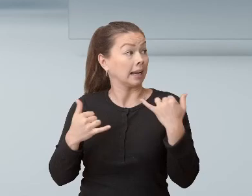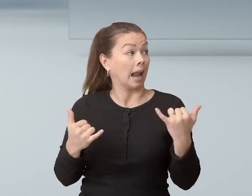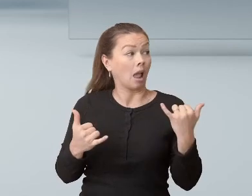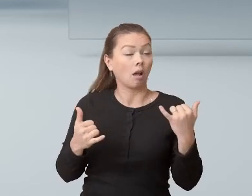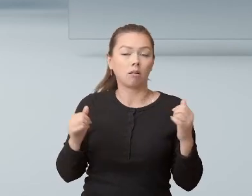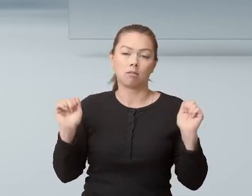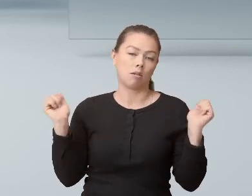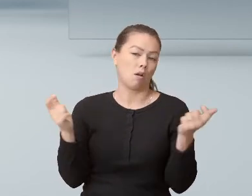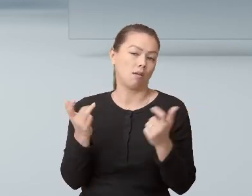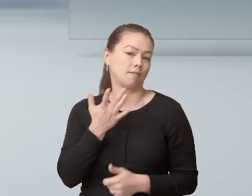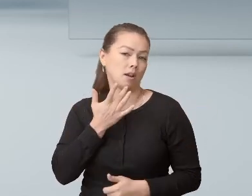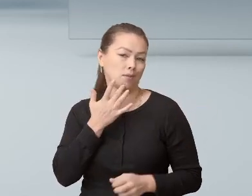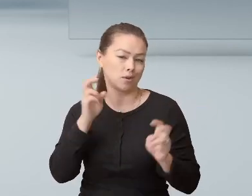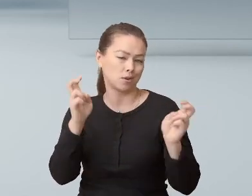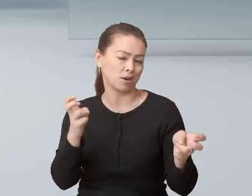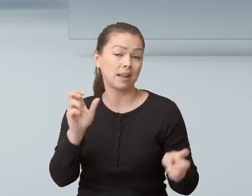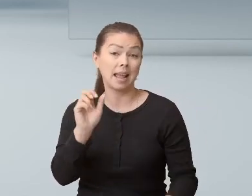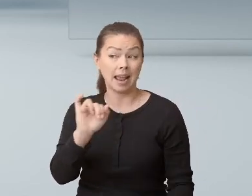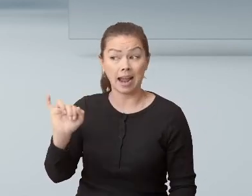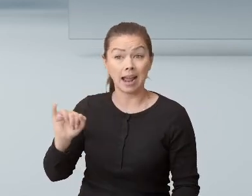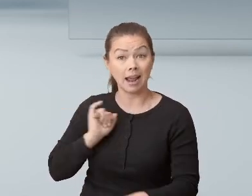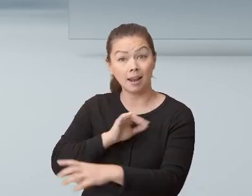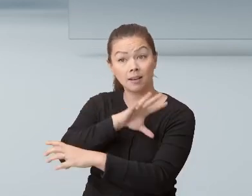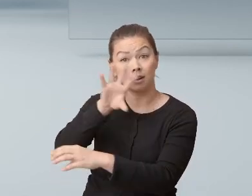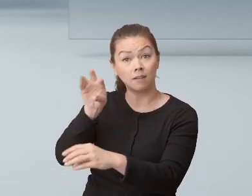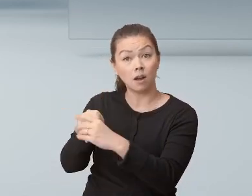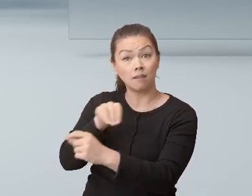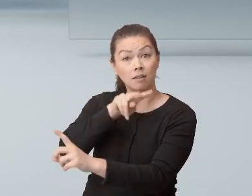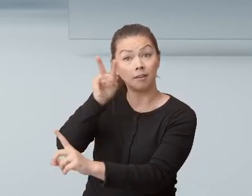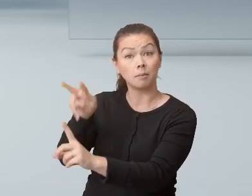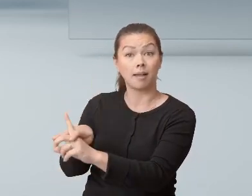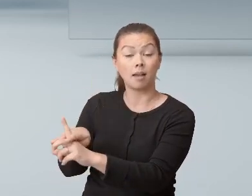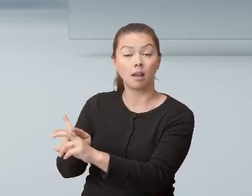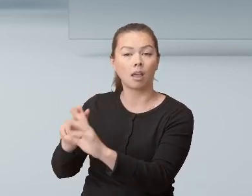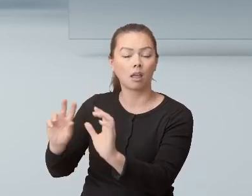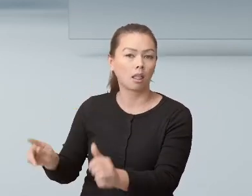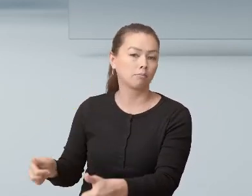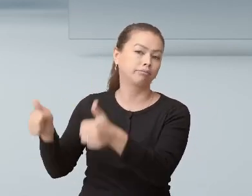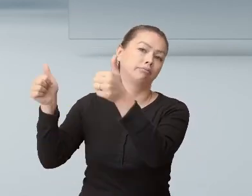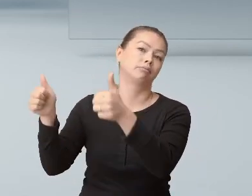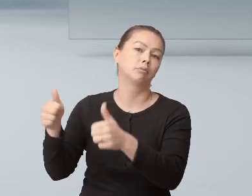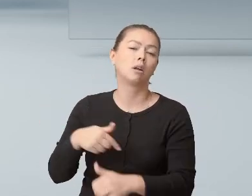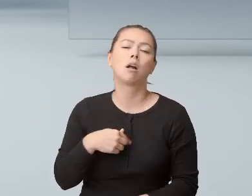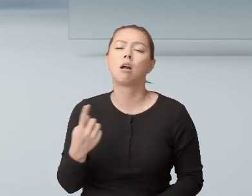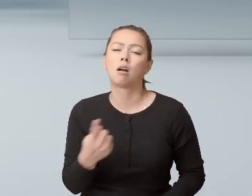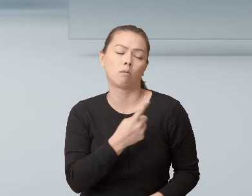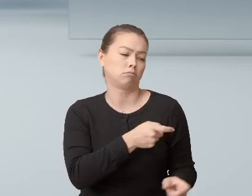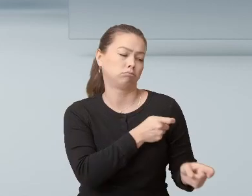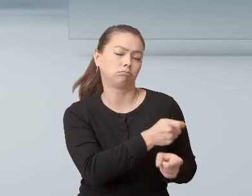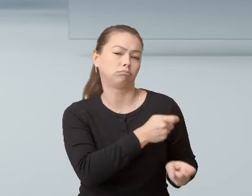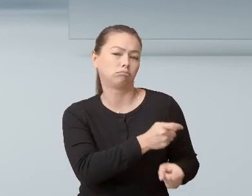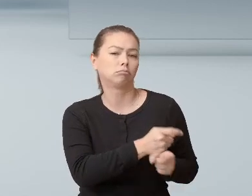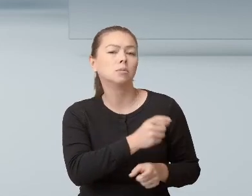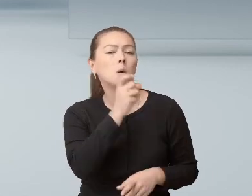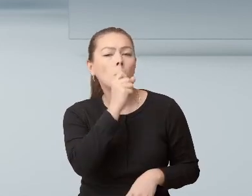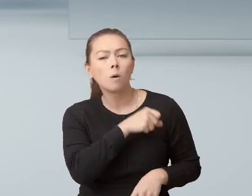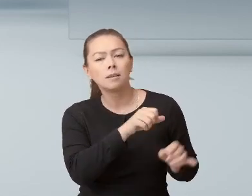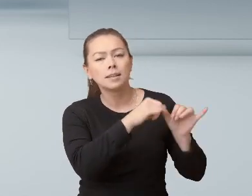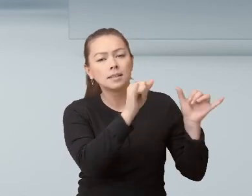the equation. I always joke around with people on old systems, there's kind of two ways to solve